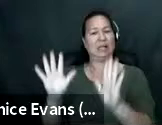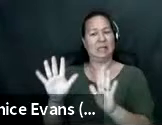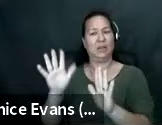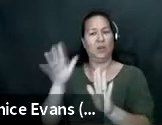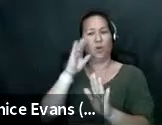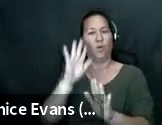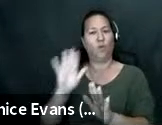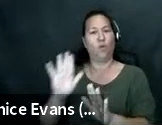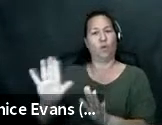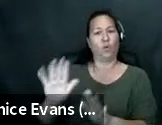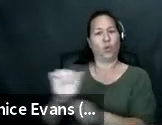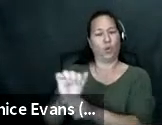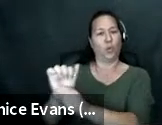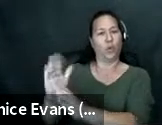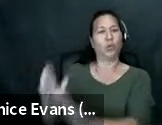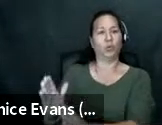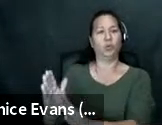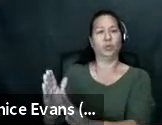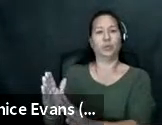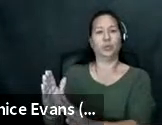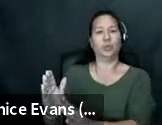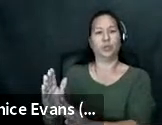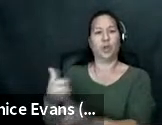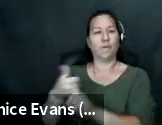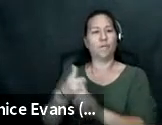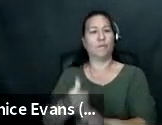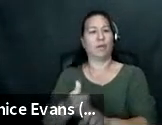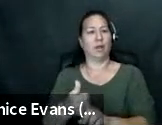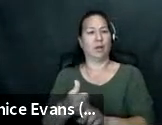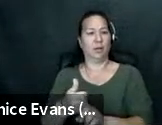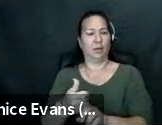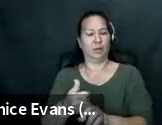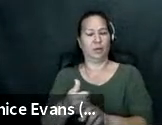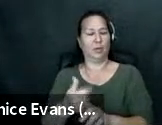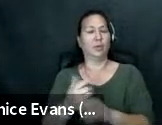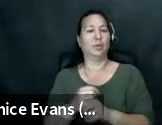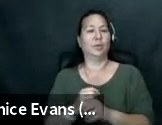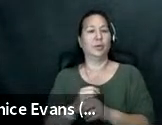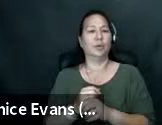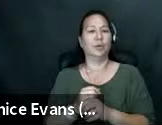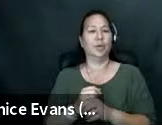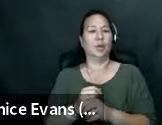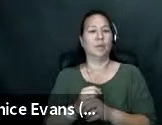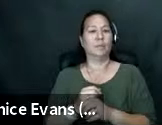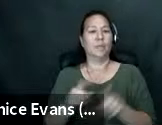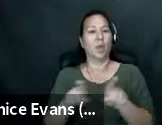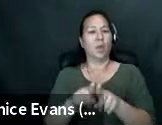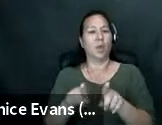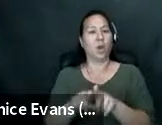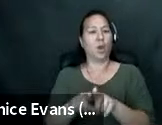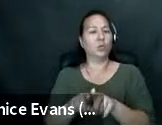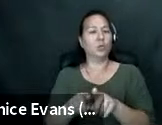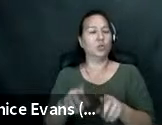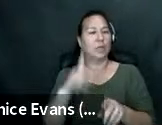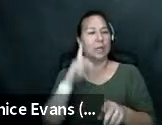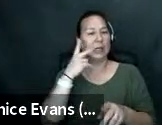how to access COVID-19 testing. Also, identifying, evaluating COVID-19